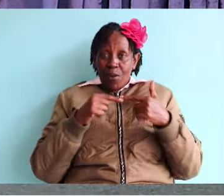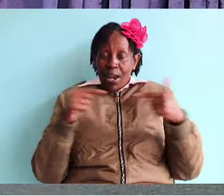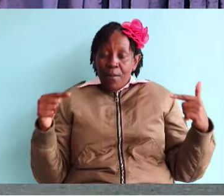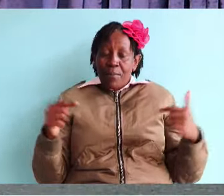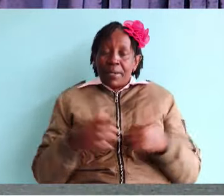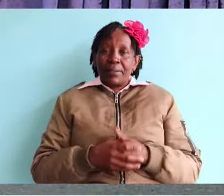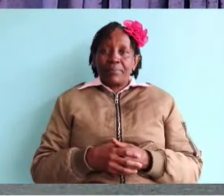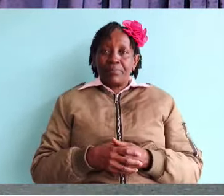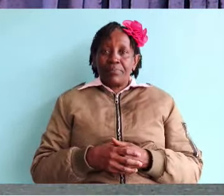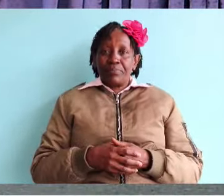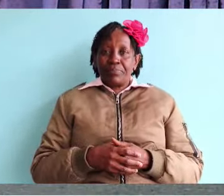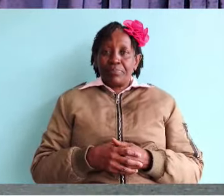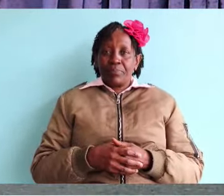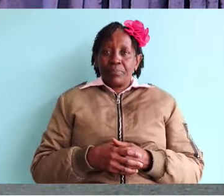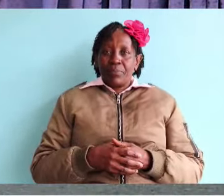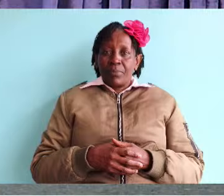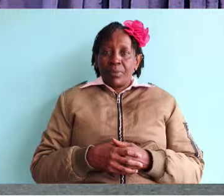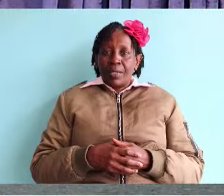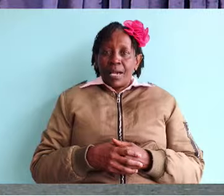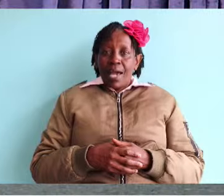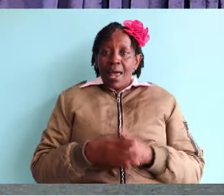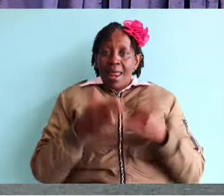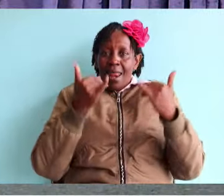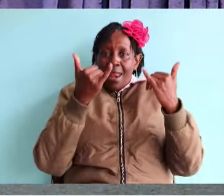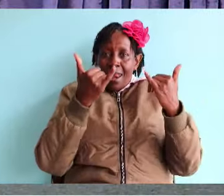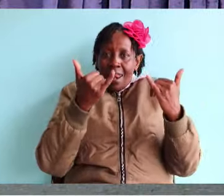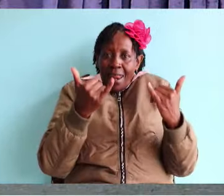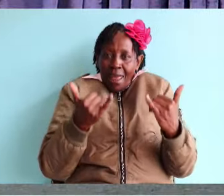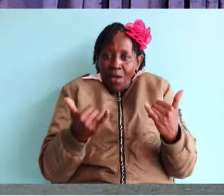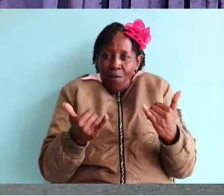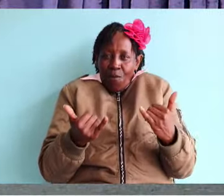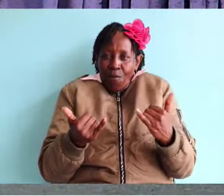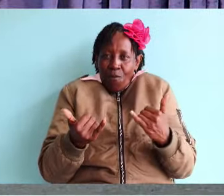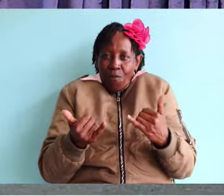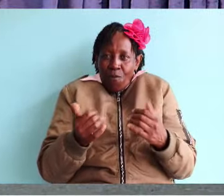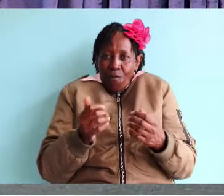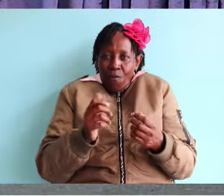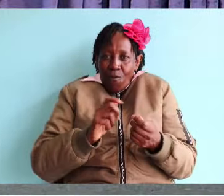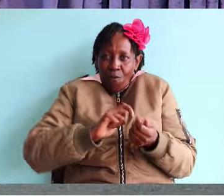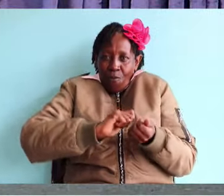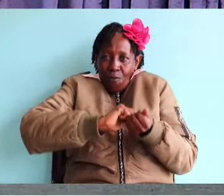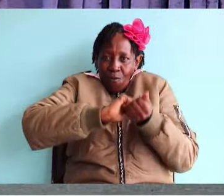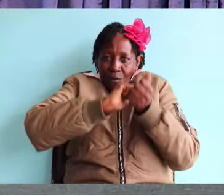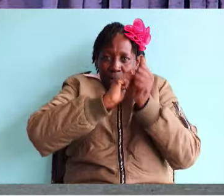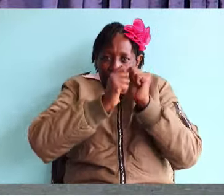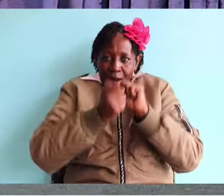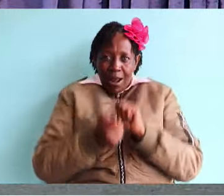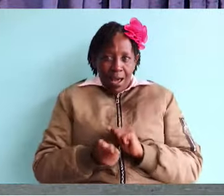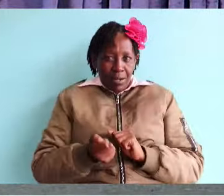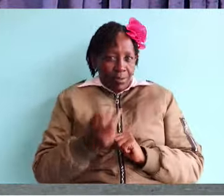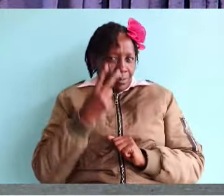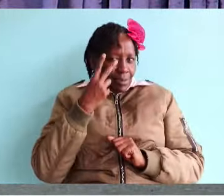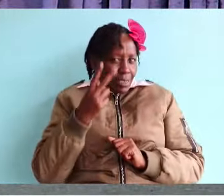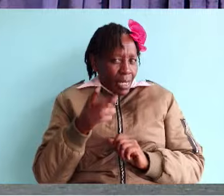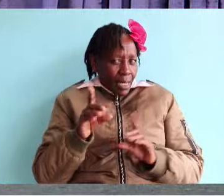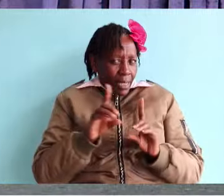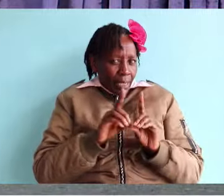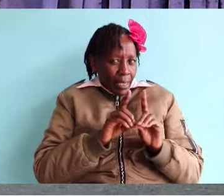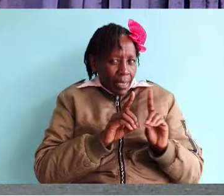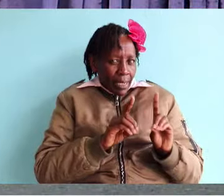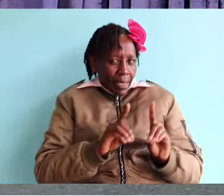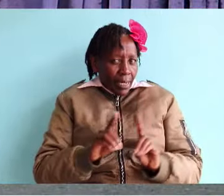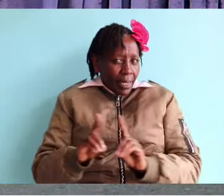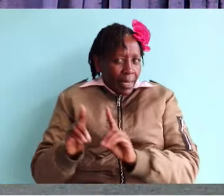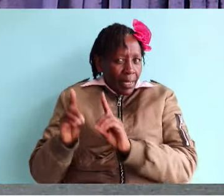Gideon. And he had now turned to look like he was the deliverer. Because when he is